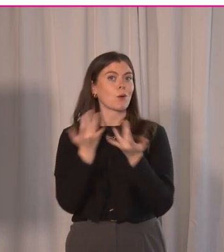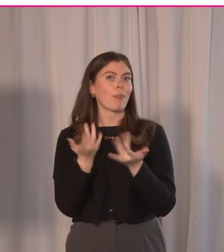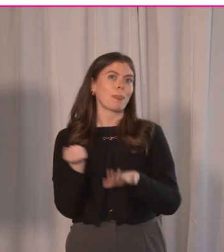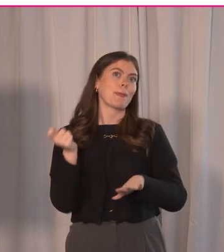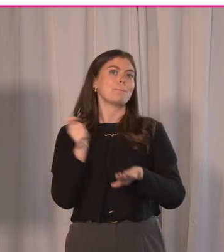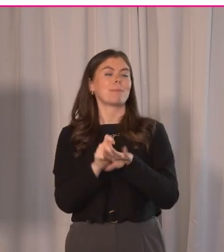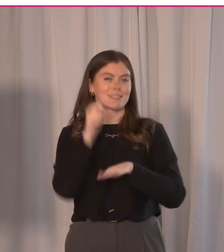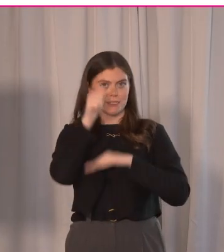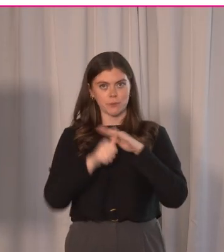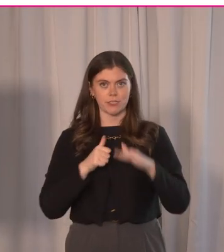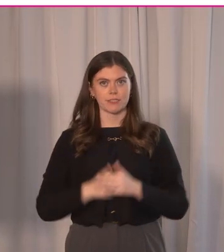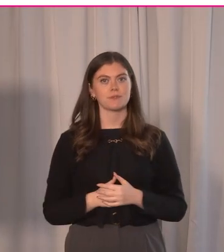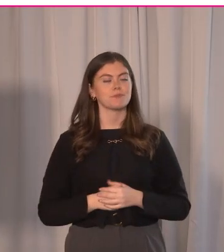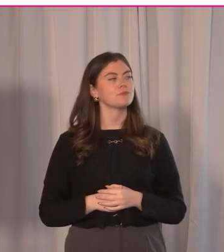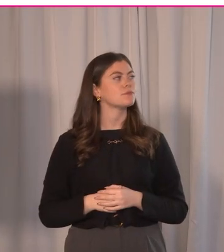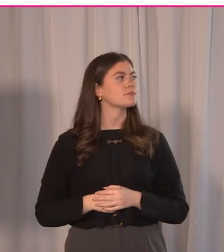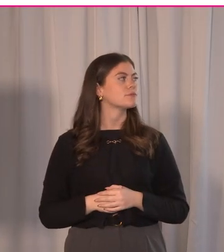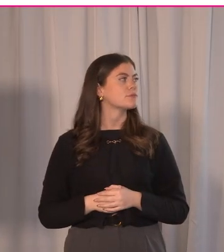best.